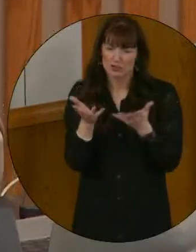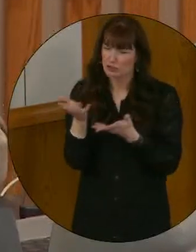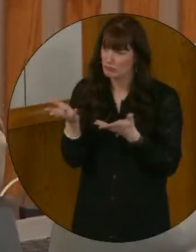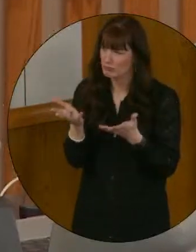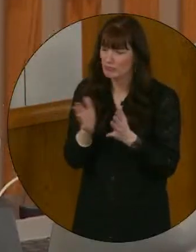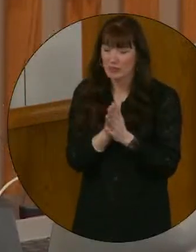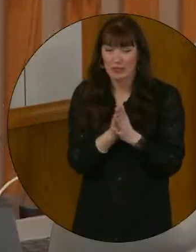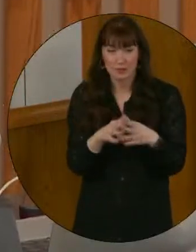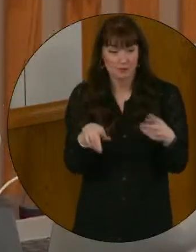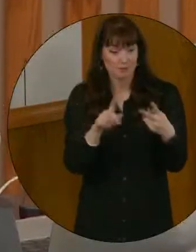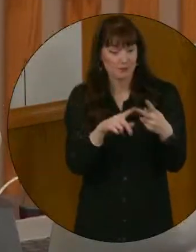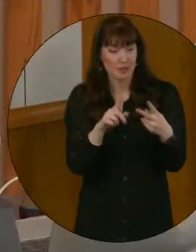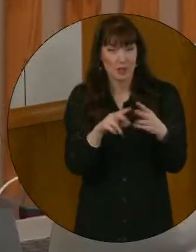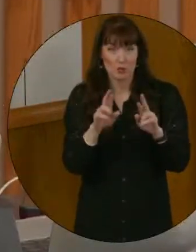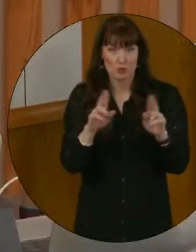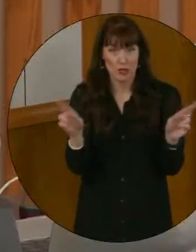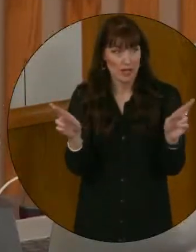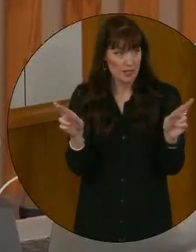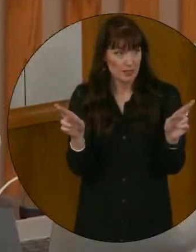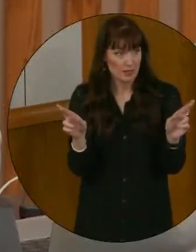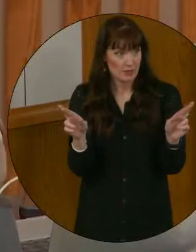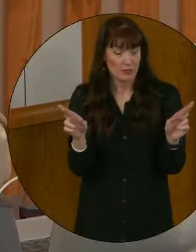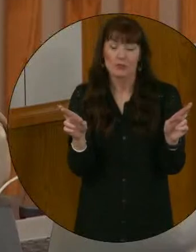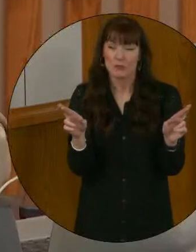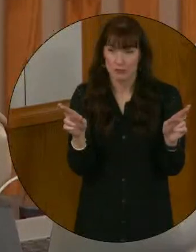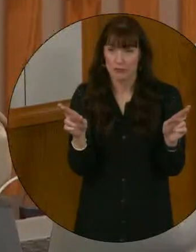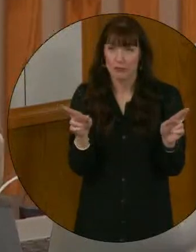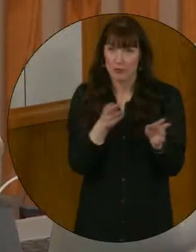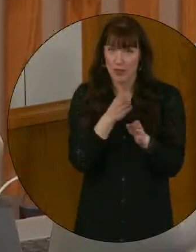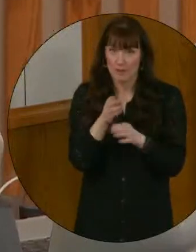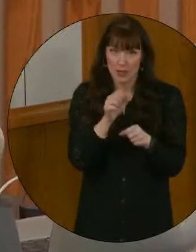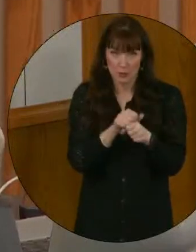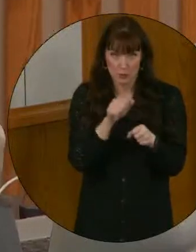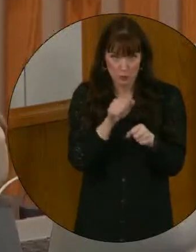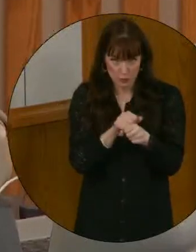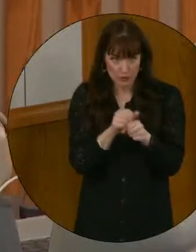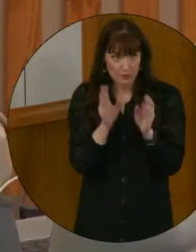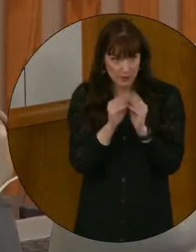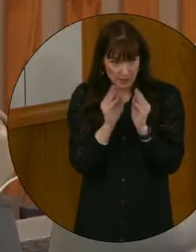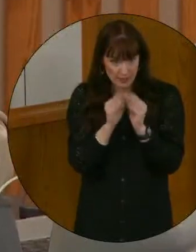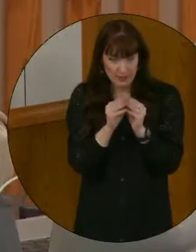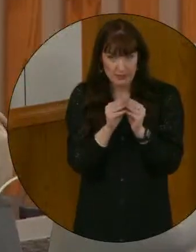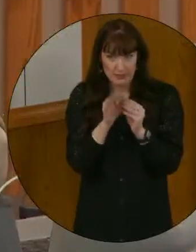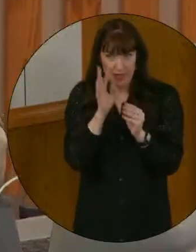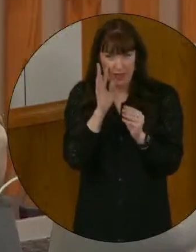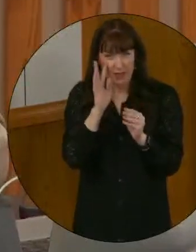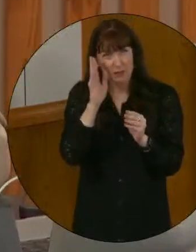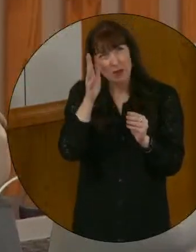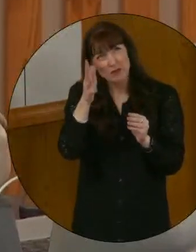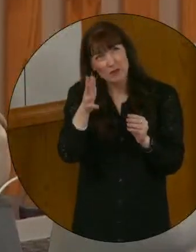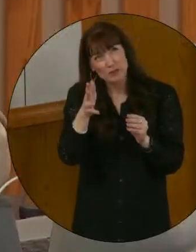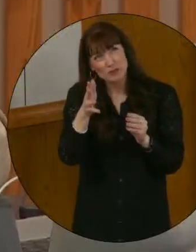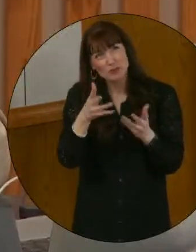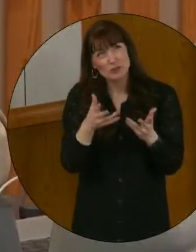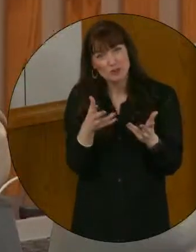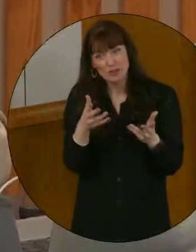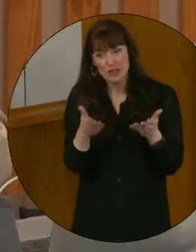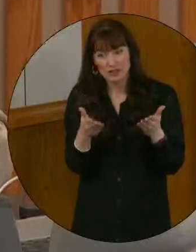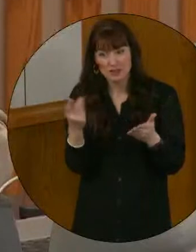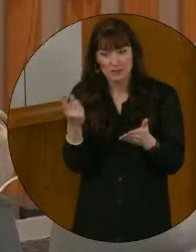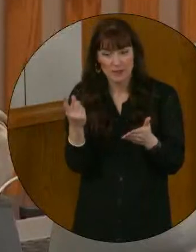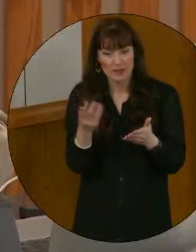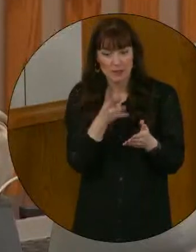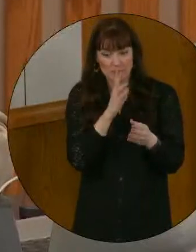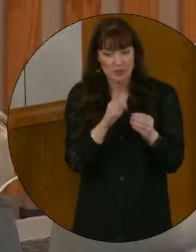2, really prepare for the May work session, thinking ahead, thinking about an item that I may bring